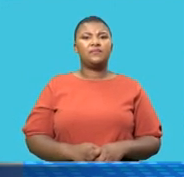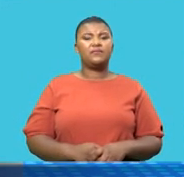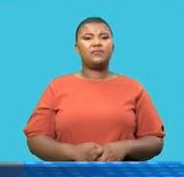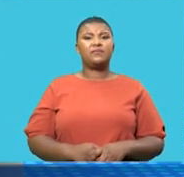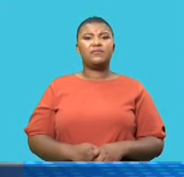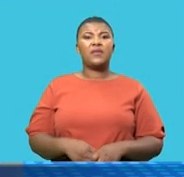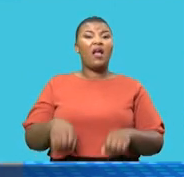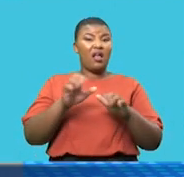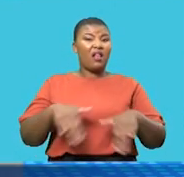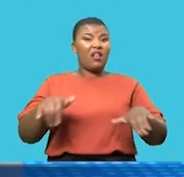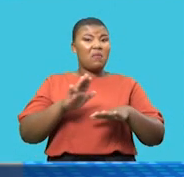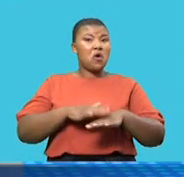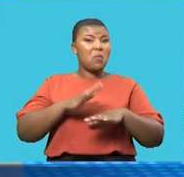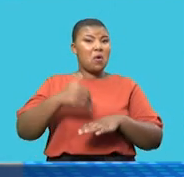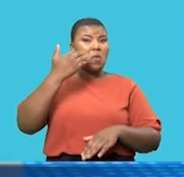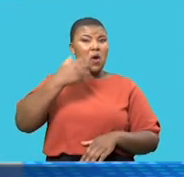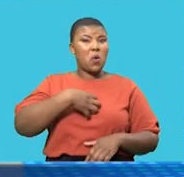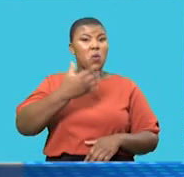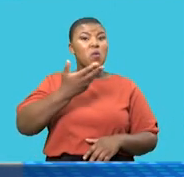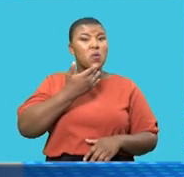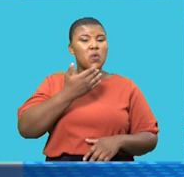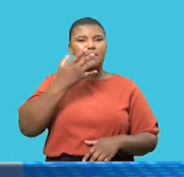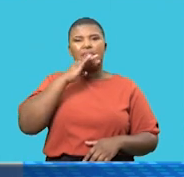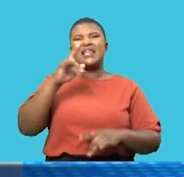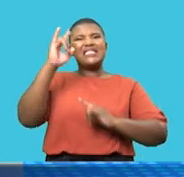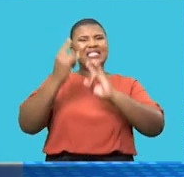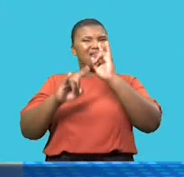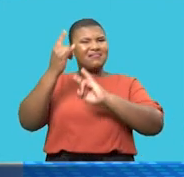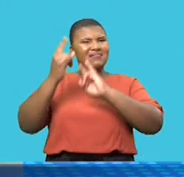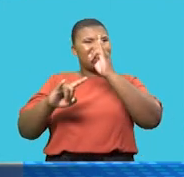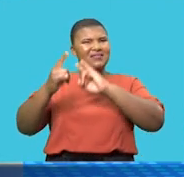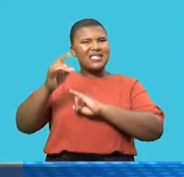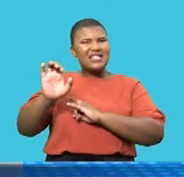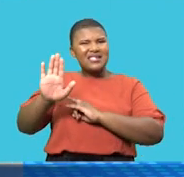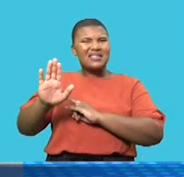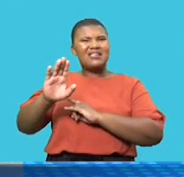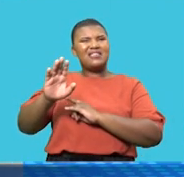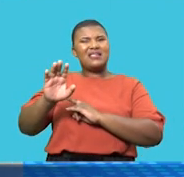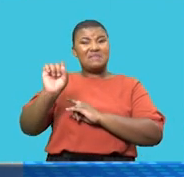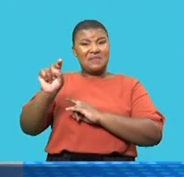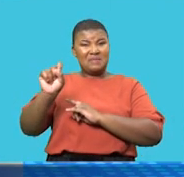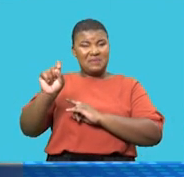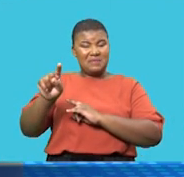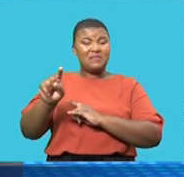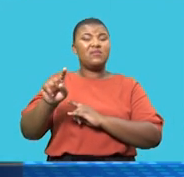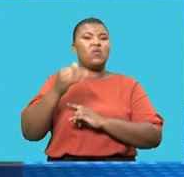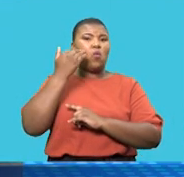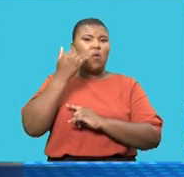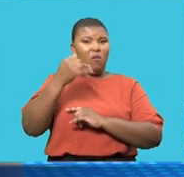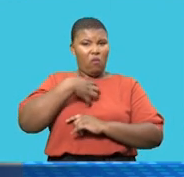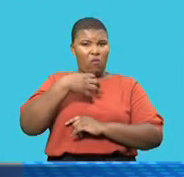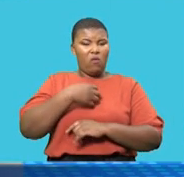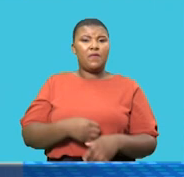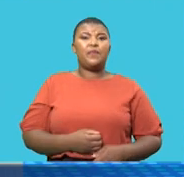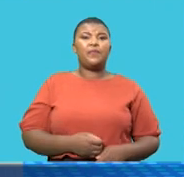the land that is prime land in urban centers. The majority of the